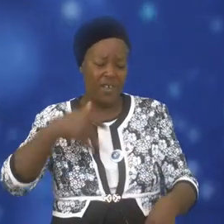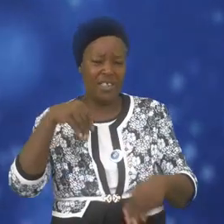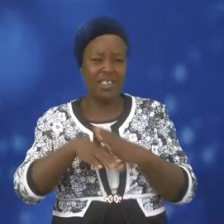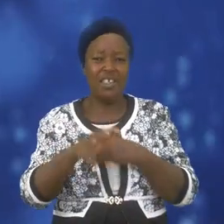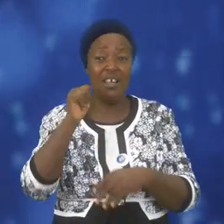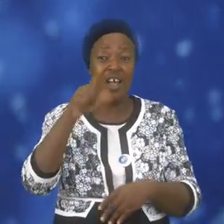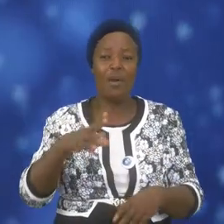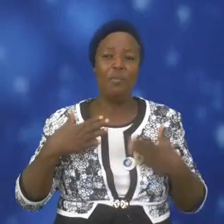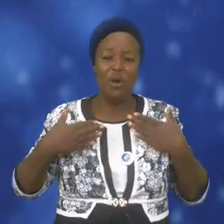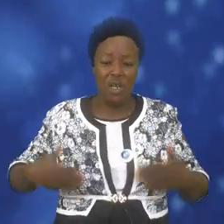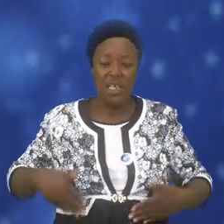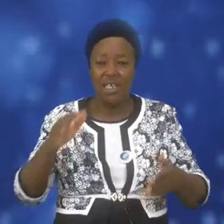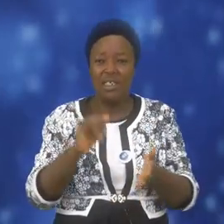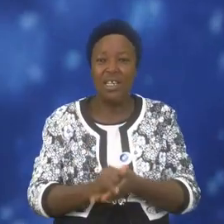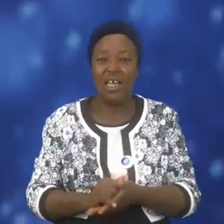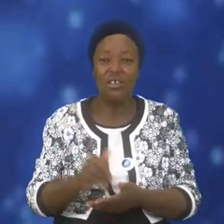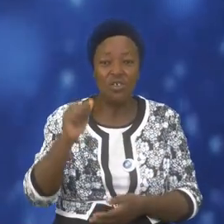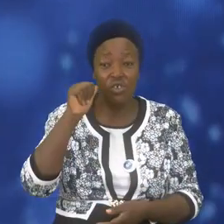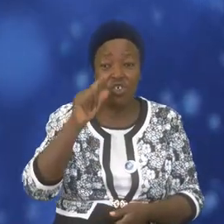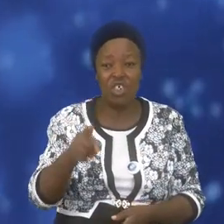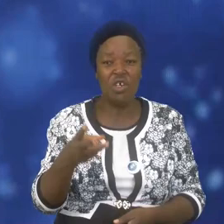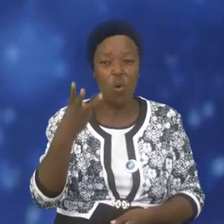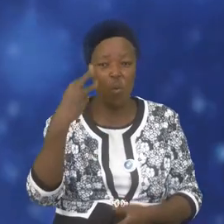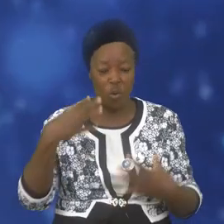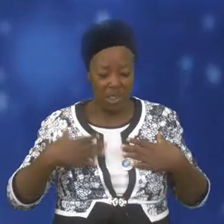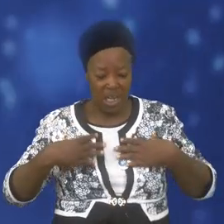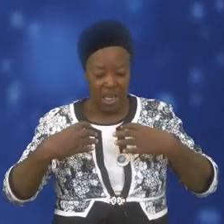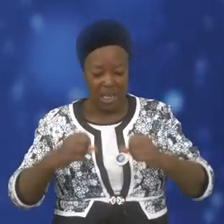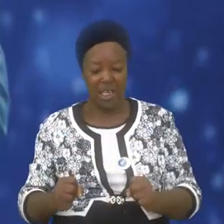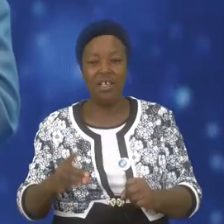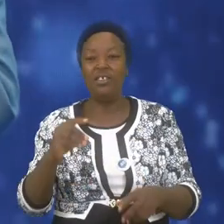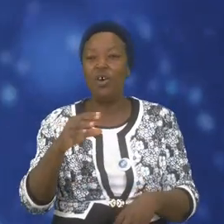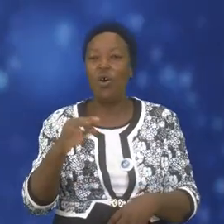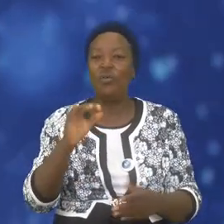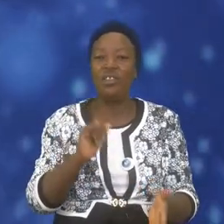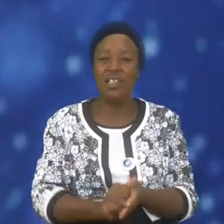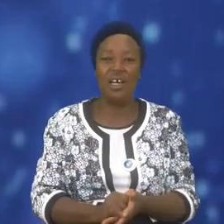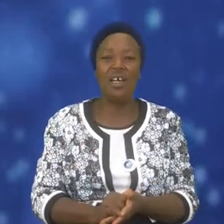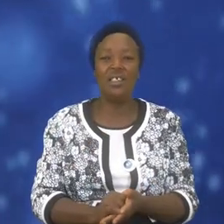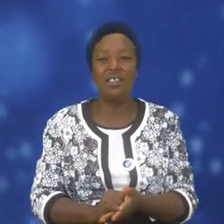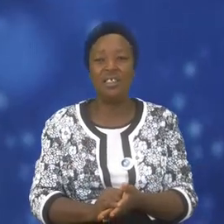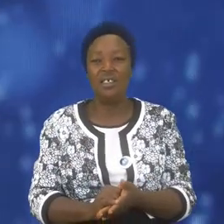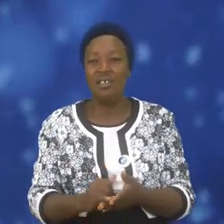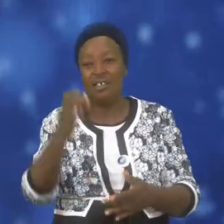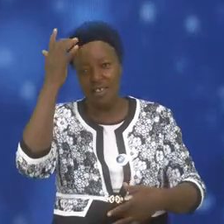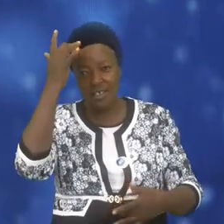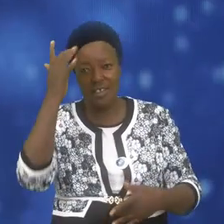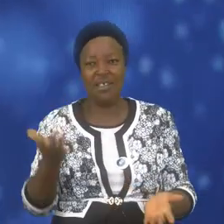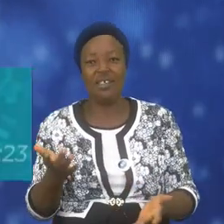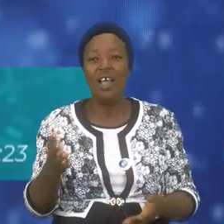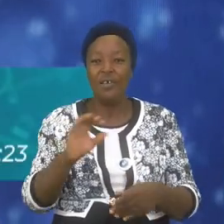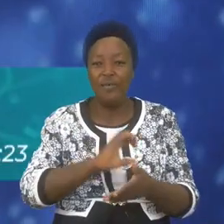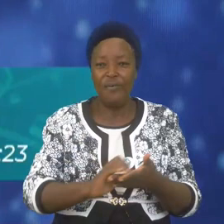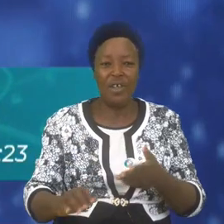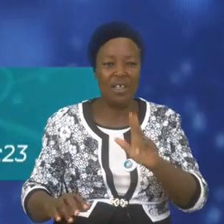of that plague. Look at verse 34. In verse 34, it says, and he said unto